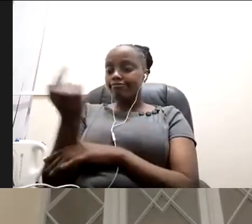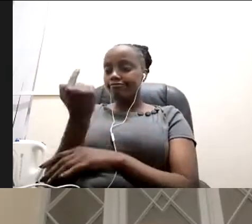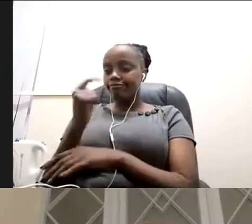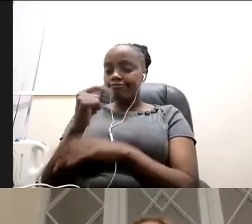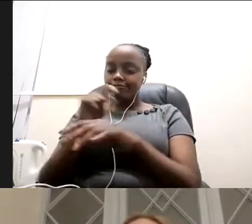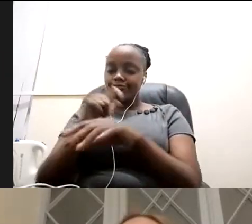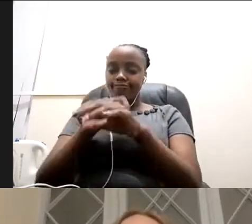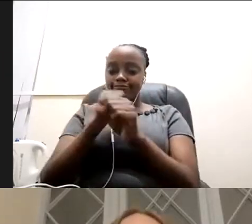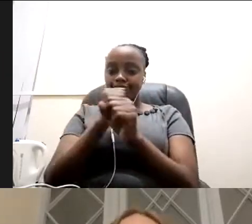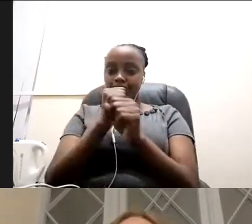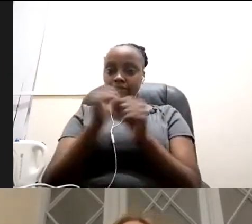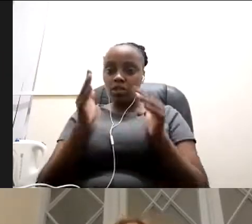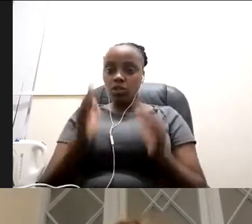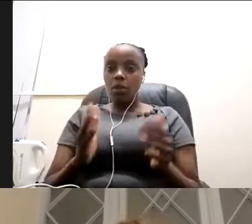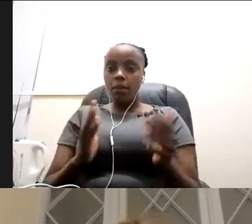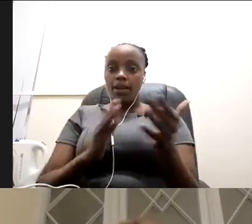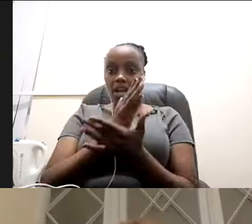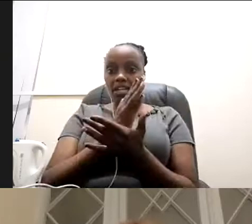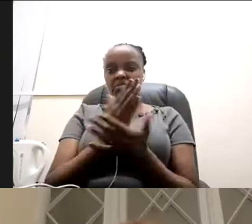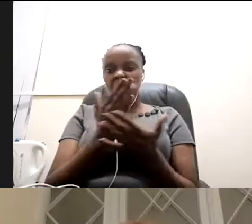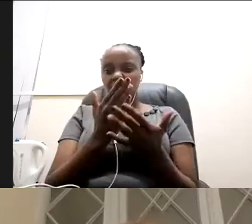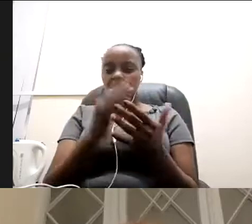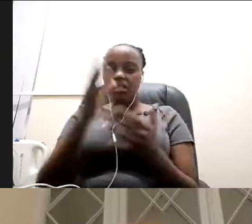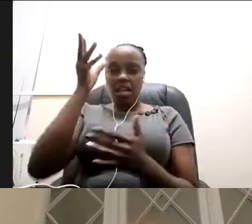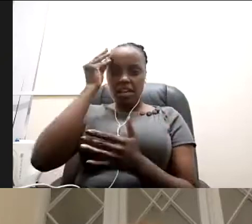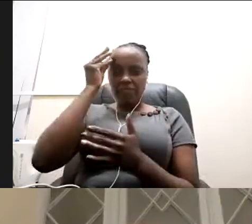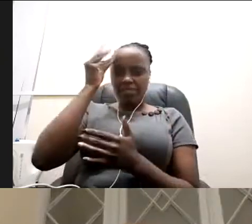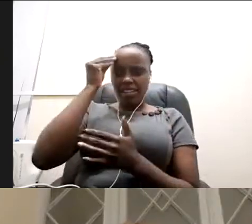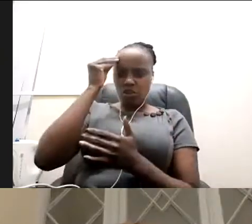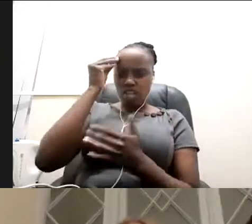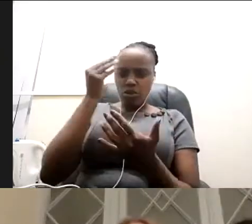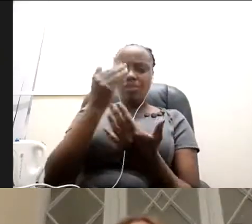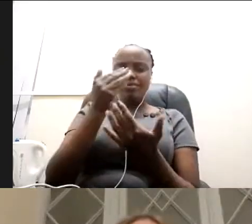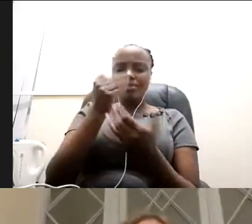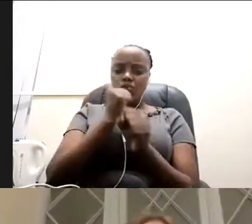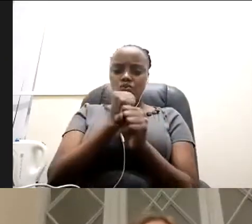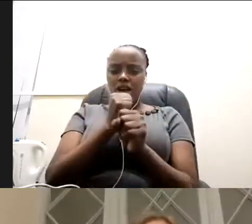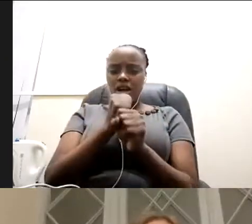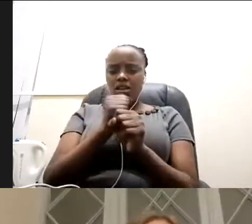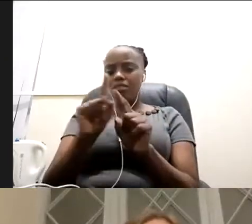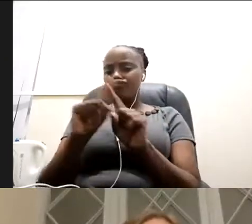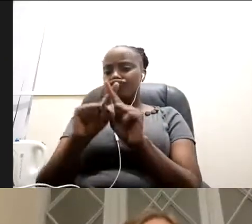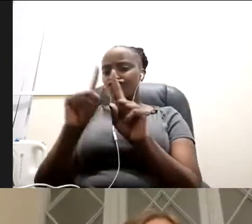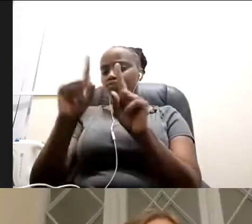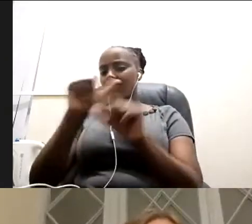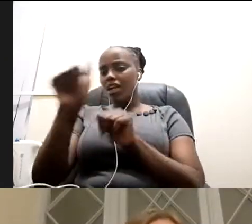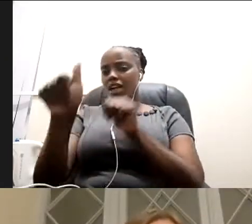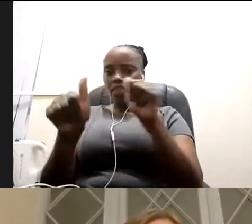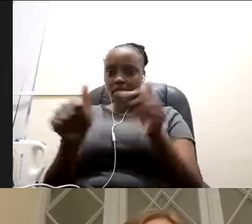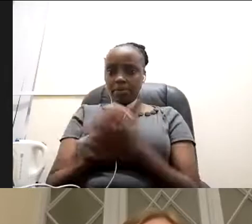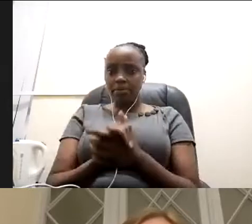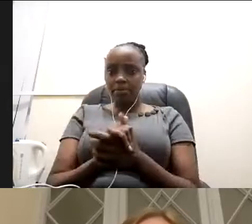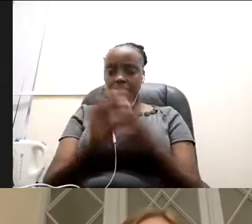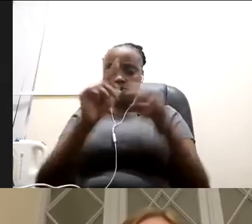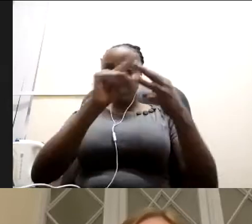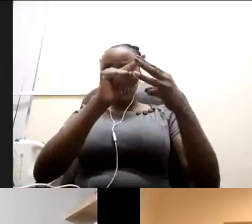rights, such as education, work, etc. The three achievements, in